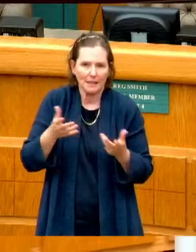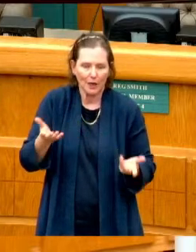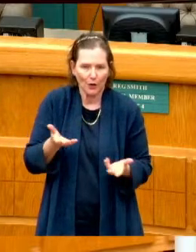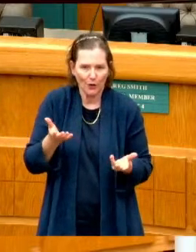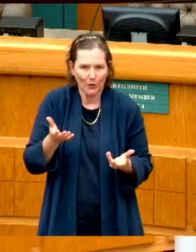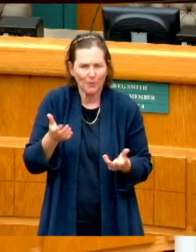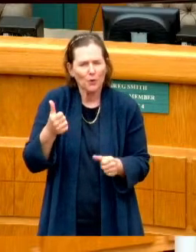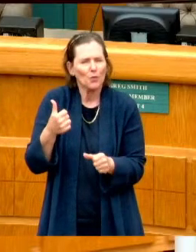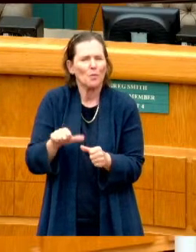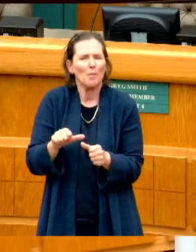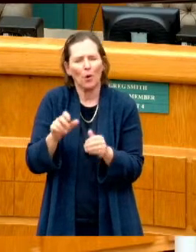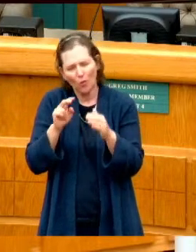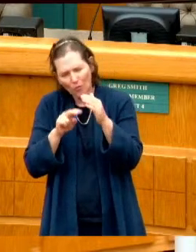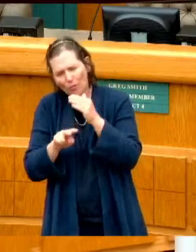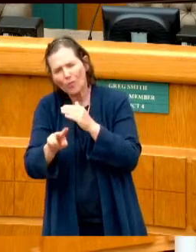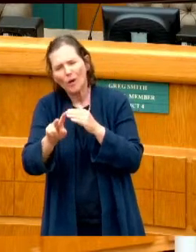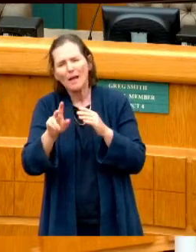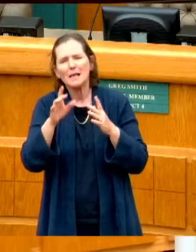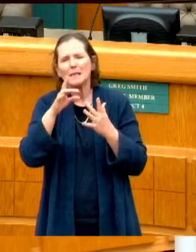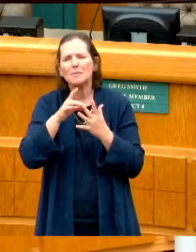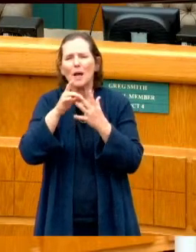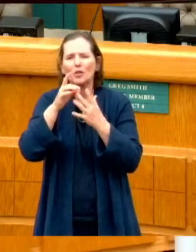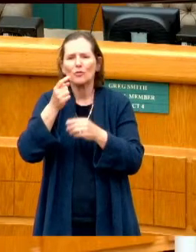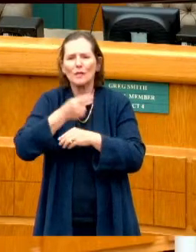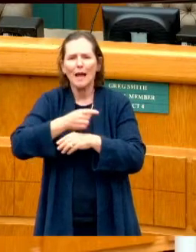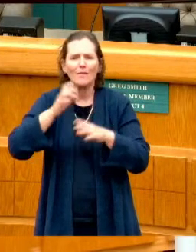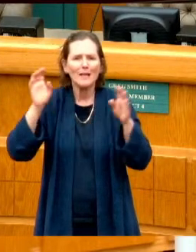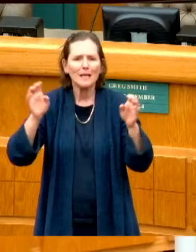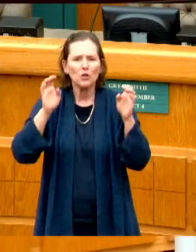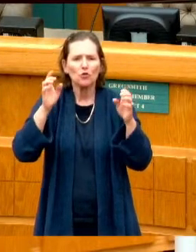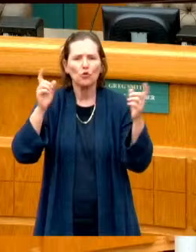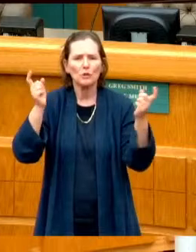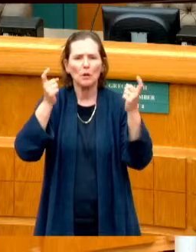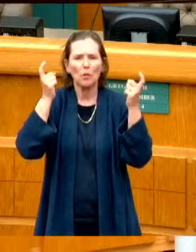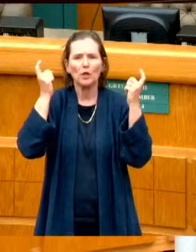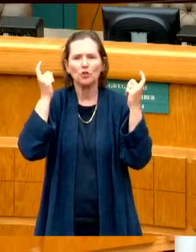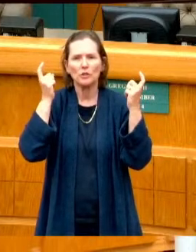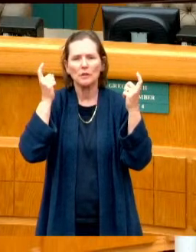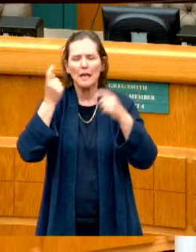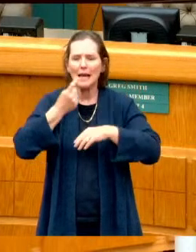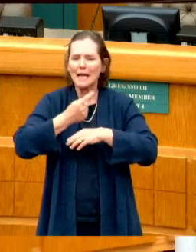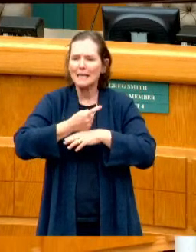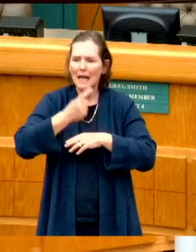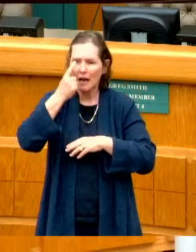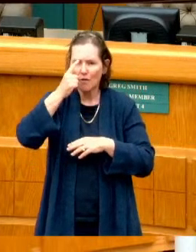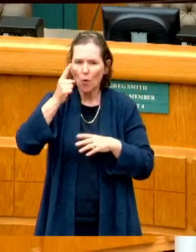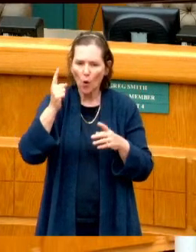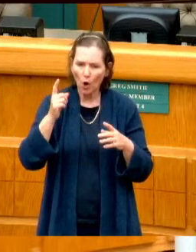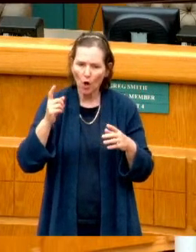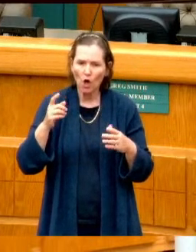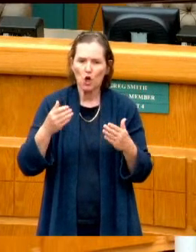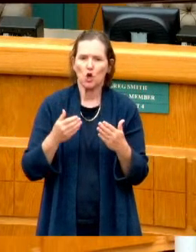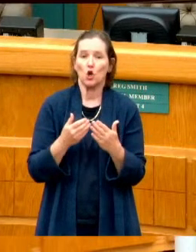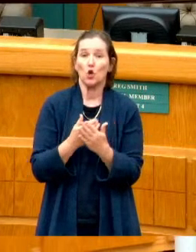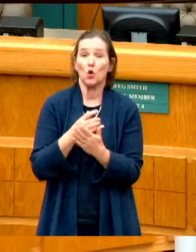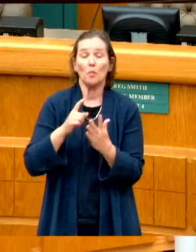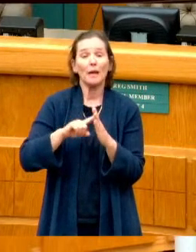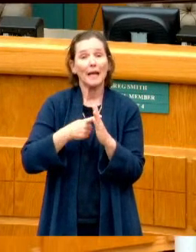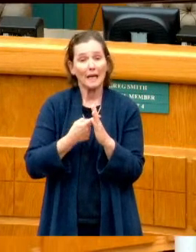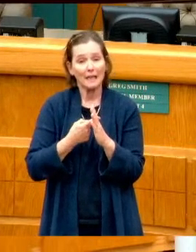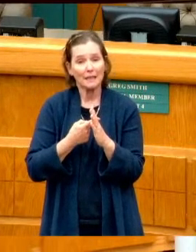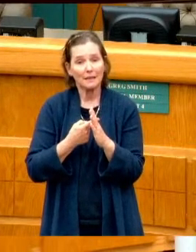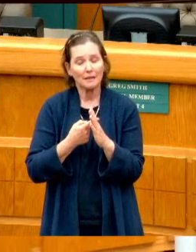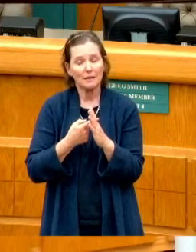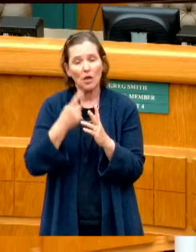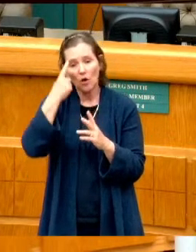day of Easter celebrations, a day for new beginnings, the resurrection of our Lord and Savior, a day we look forward